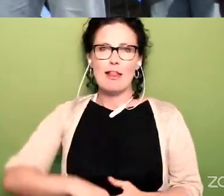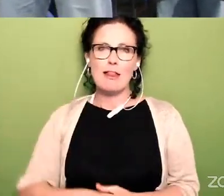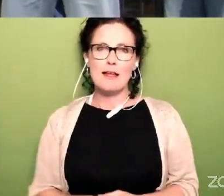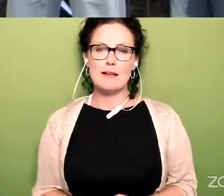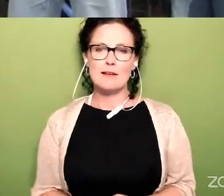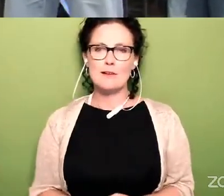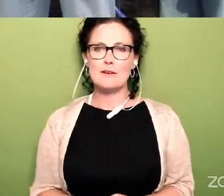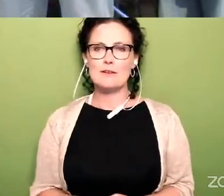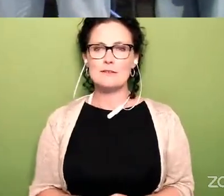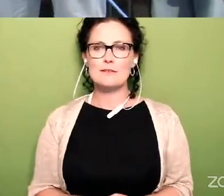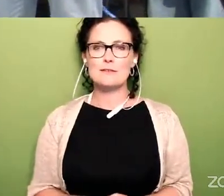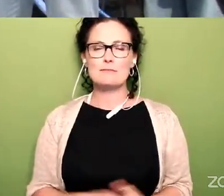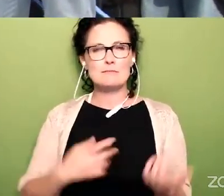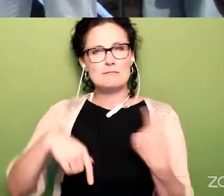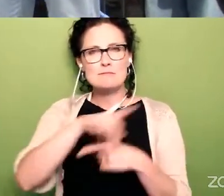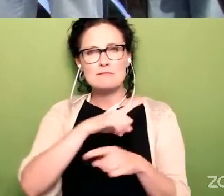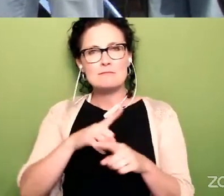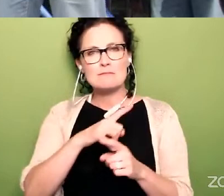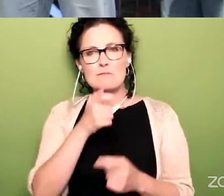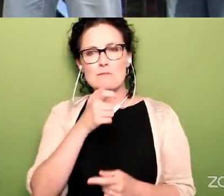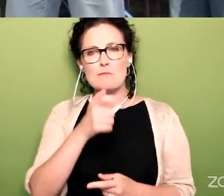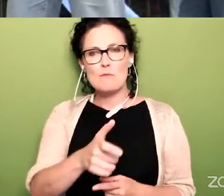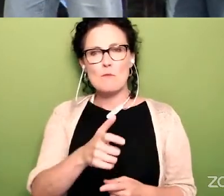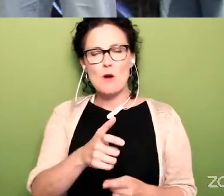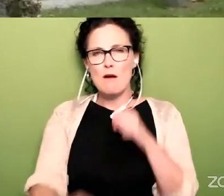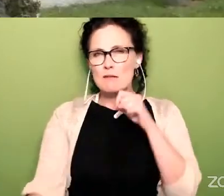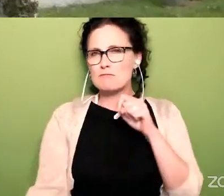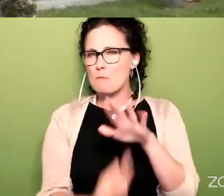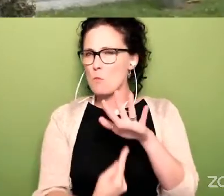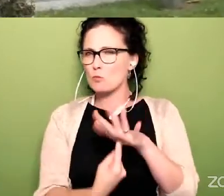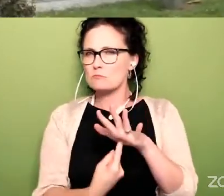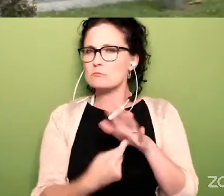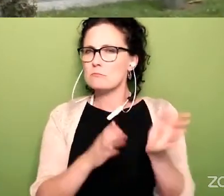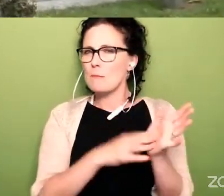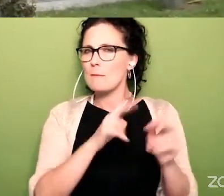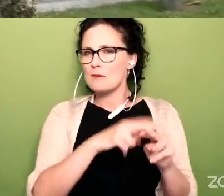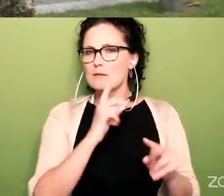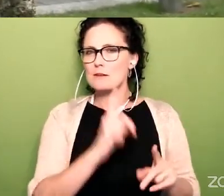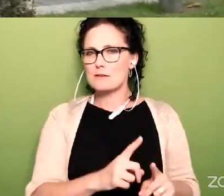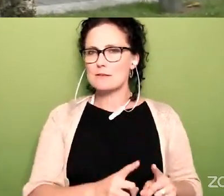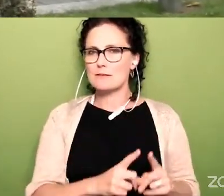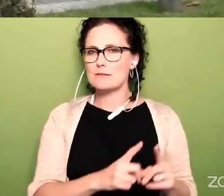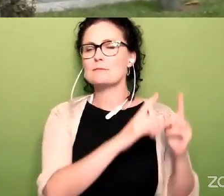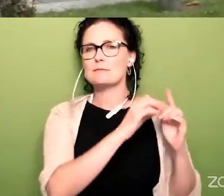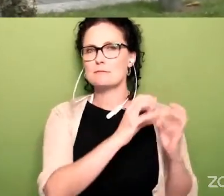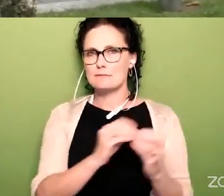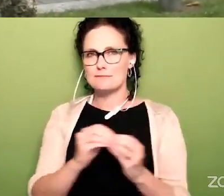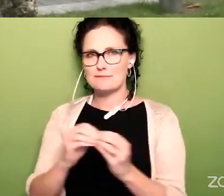will keep this tradition and tell my parents and they'll tell their children and their children. Bismillah.